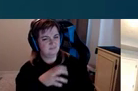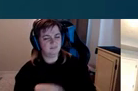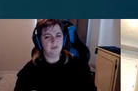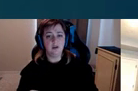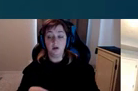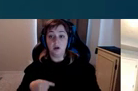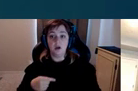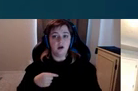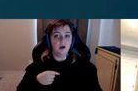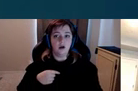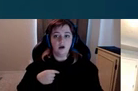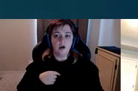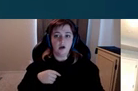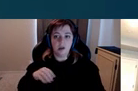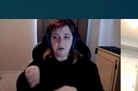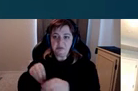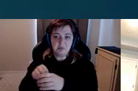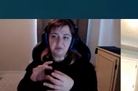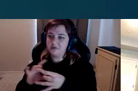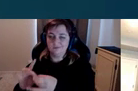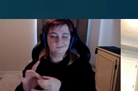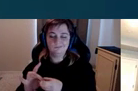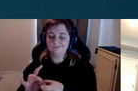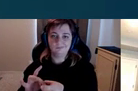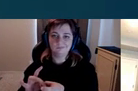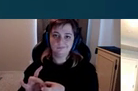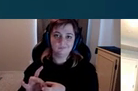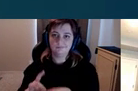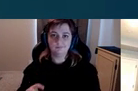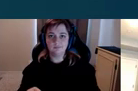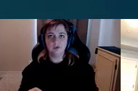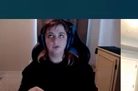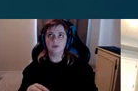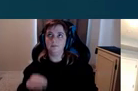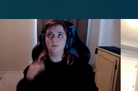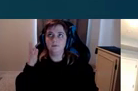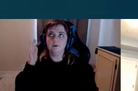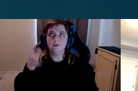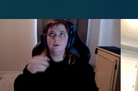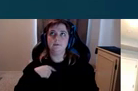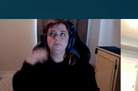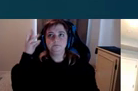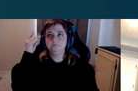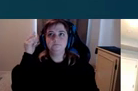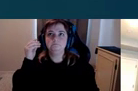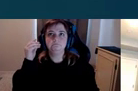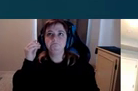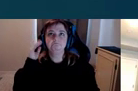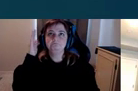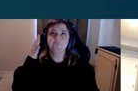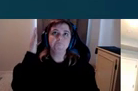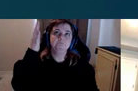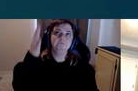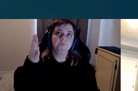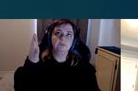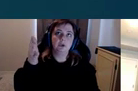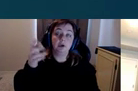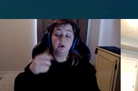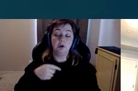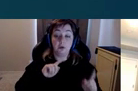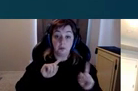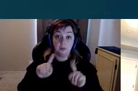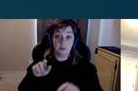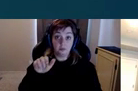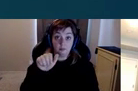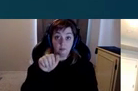belonged. And then eventually I thought, okay, well, you know, one day, my mom used to always say, one day you'll go back to Afghanistan, but